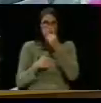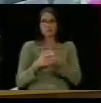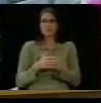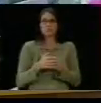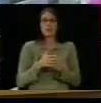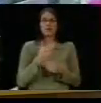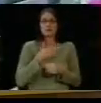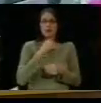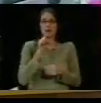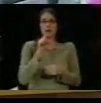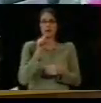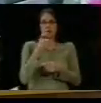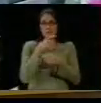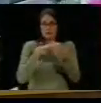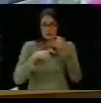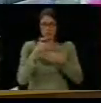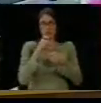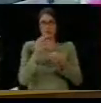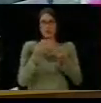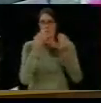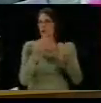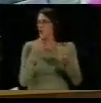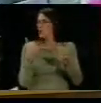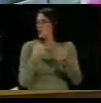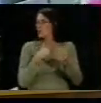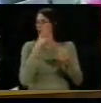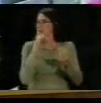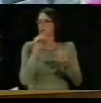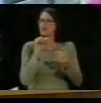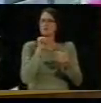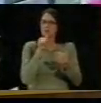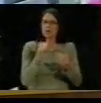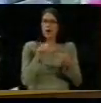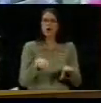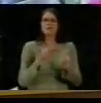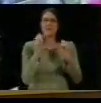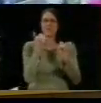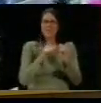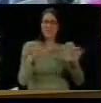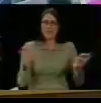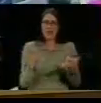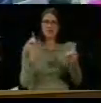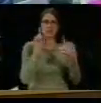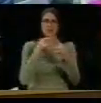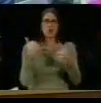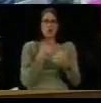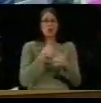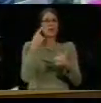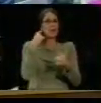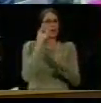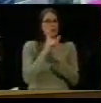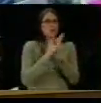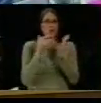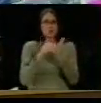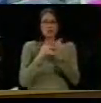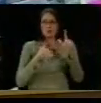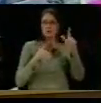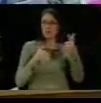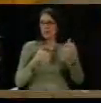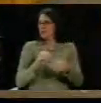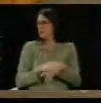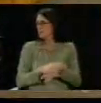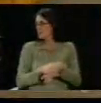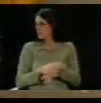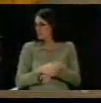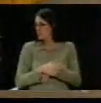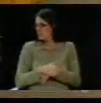That's my substitute motion, that we do not take any action on this until after we hear the lawsuit. Is there a second? Second. Second